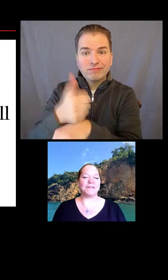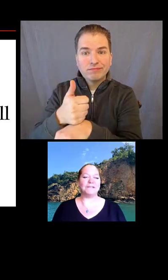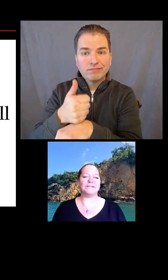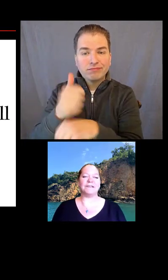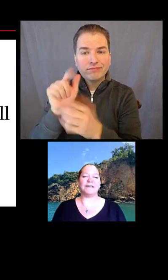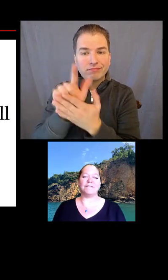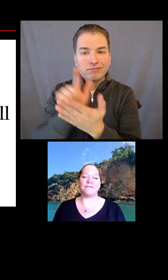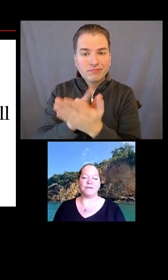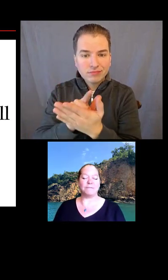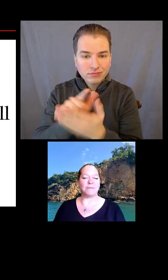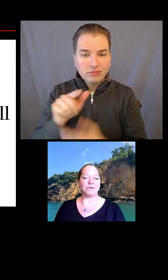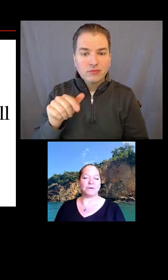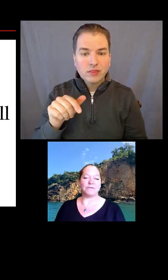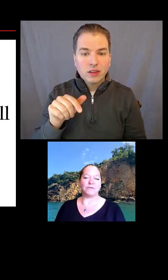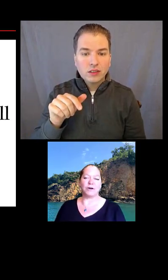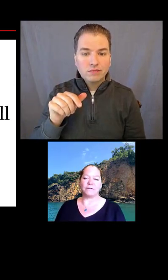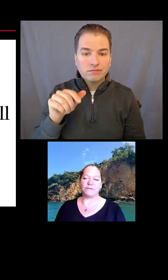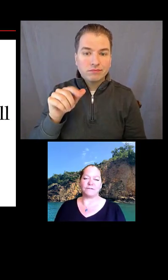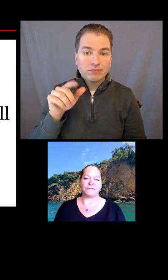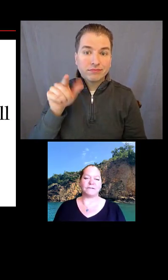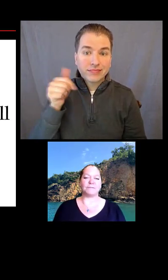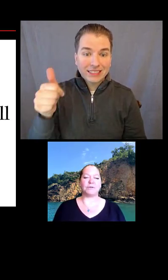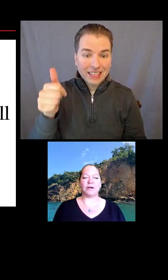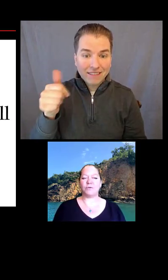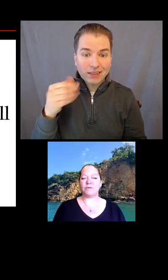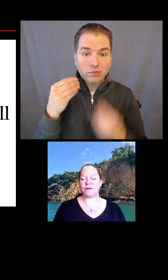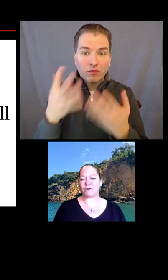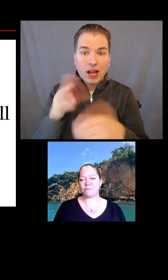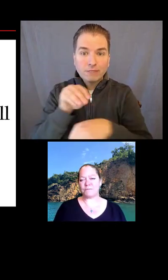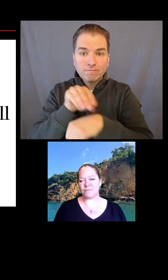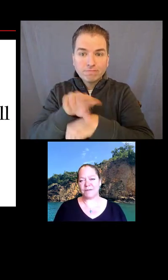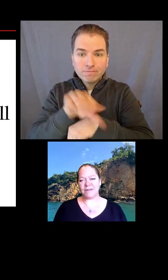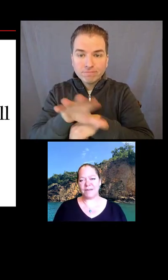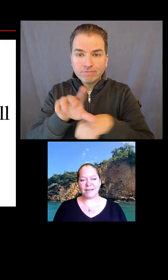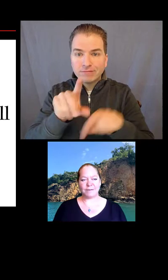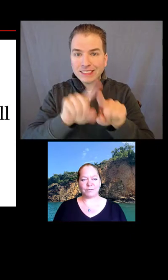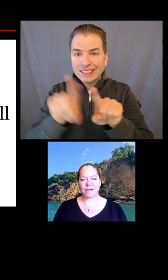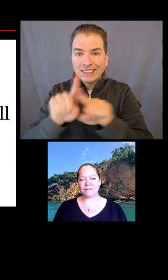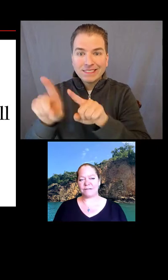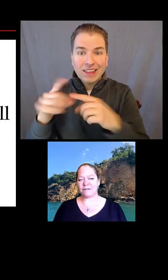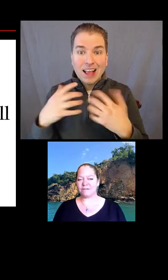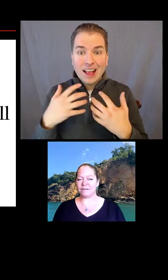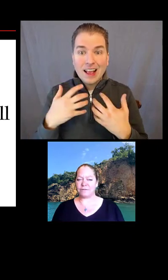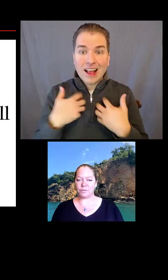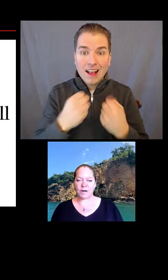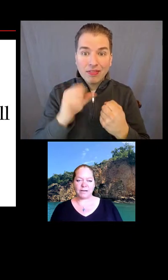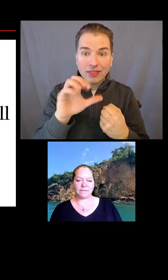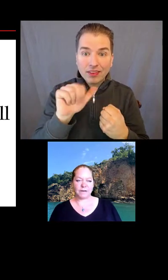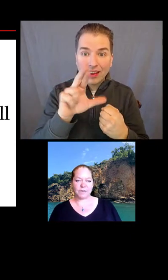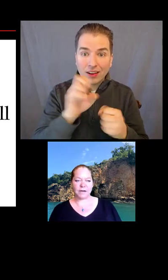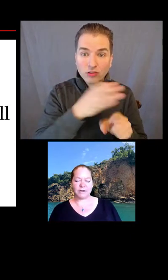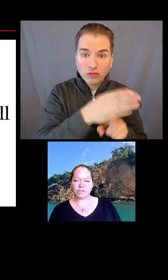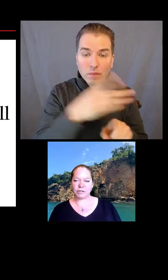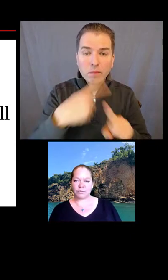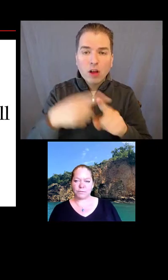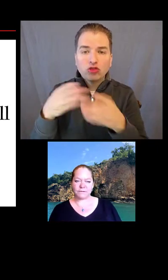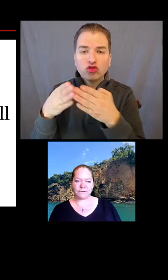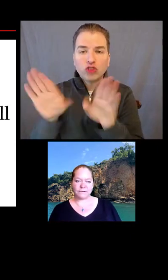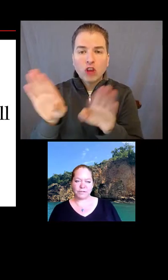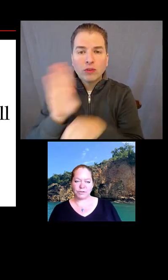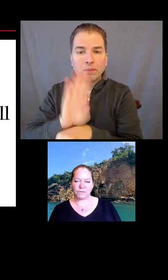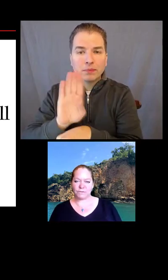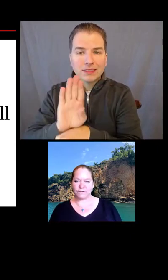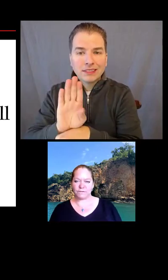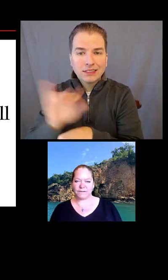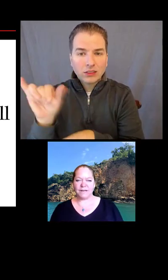Farrow. He's a founding member of the law offices of Pullano and Farrow, and he provides counseling in a variety of healthcare and general